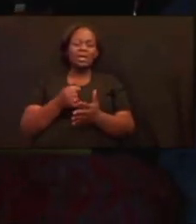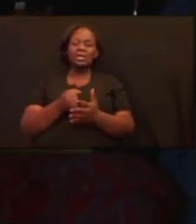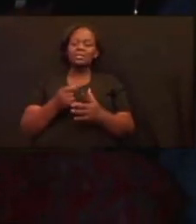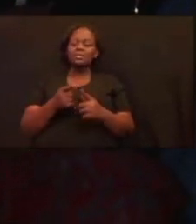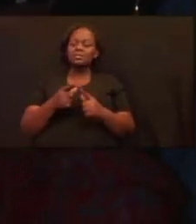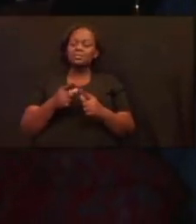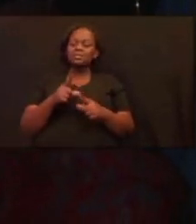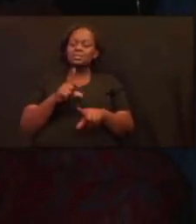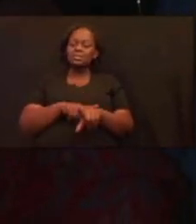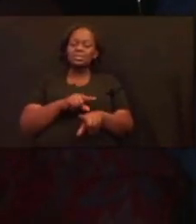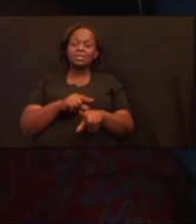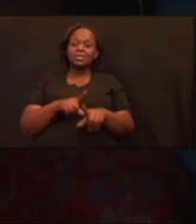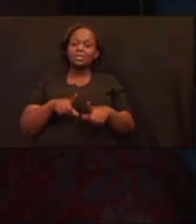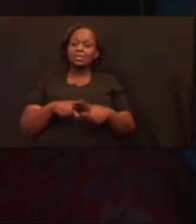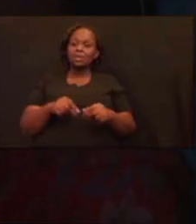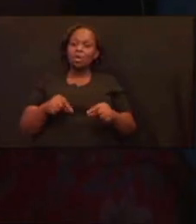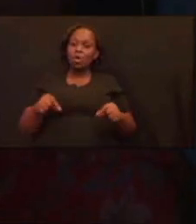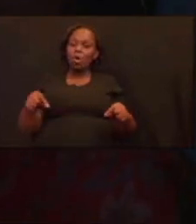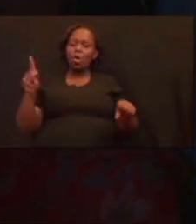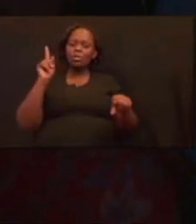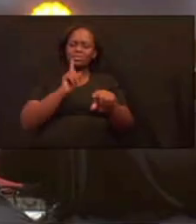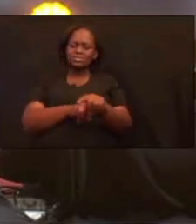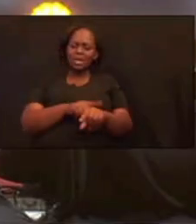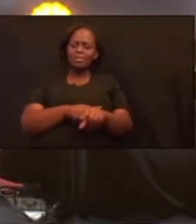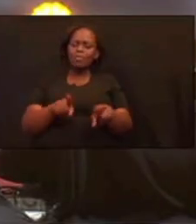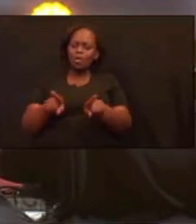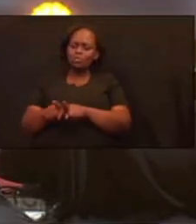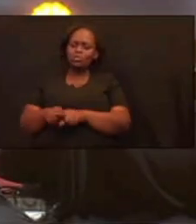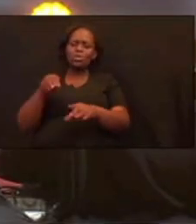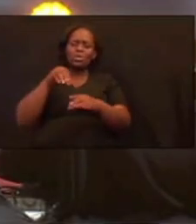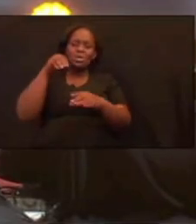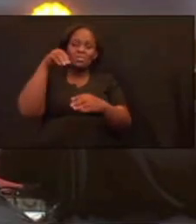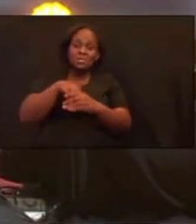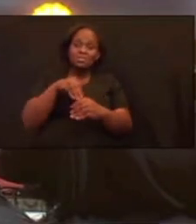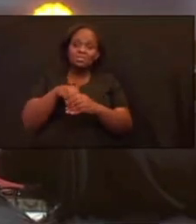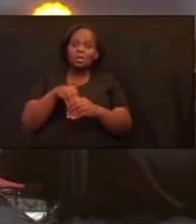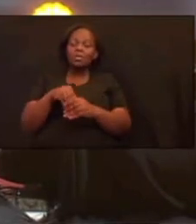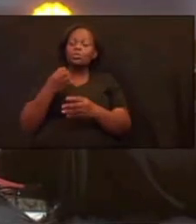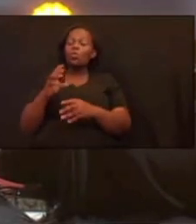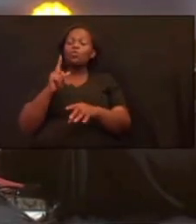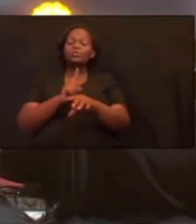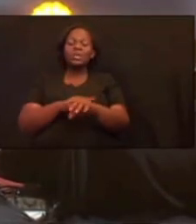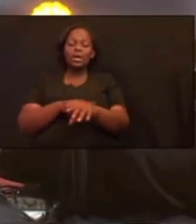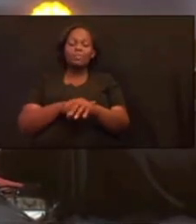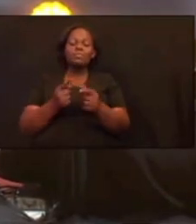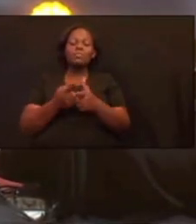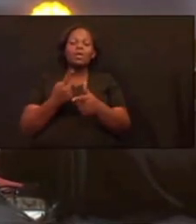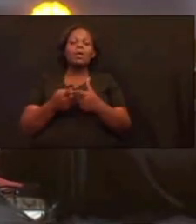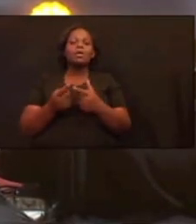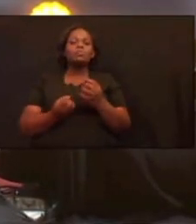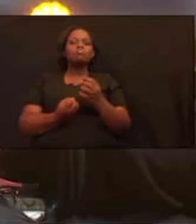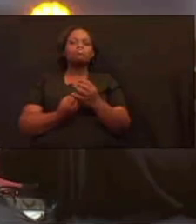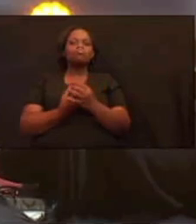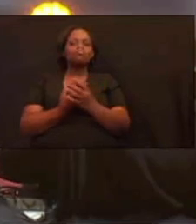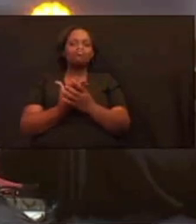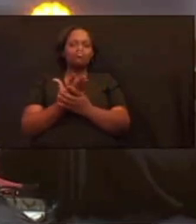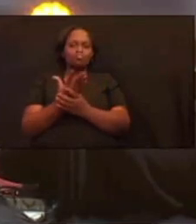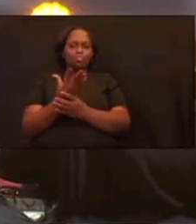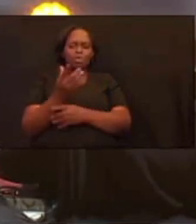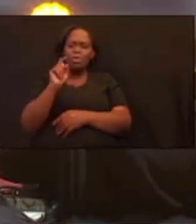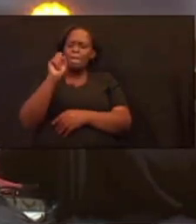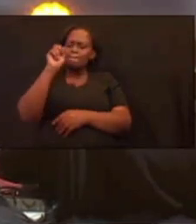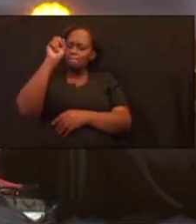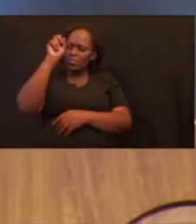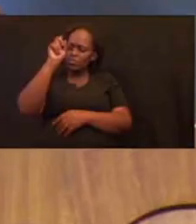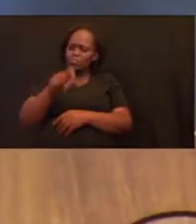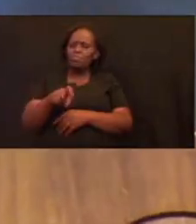it takes a lot. The investment of time is one of the seeds for growth. You must be willing to invest time.